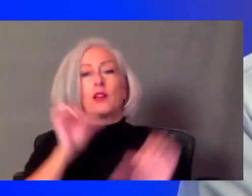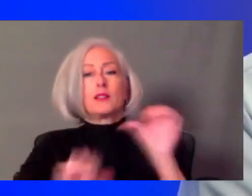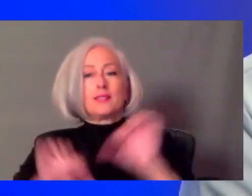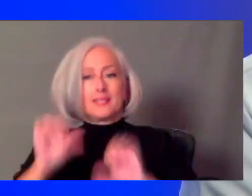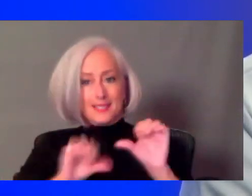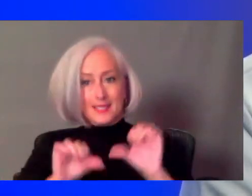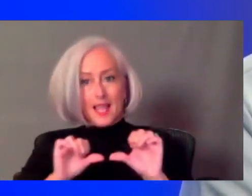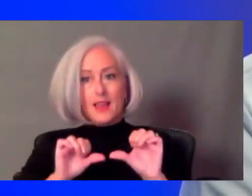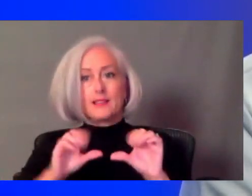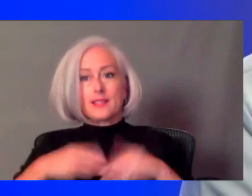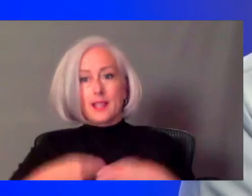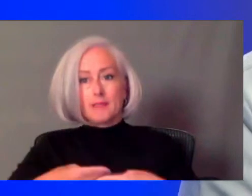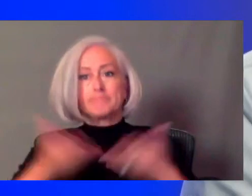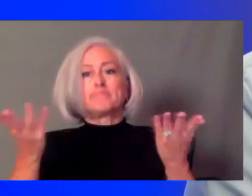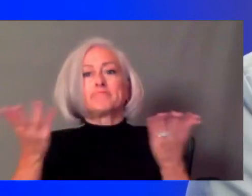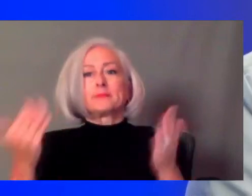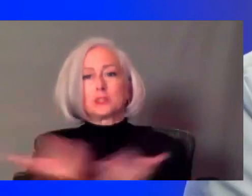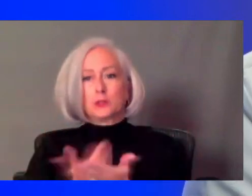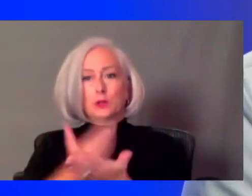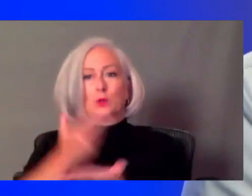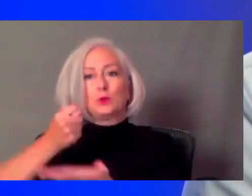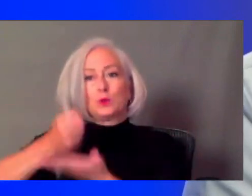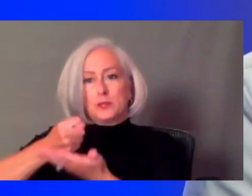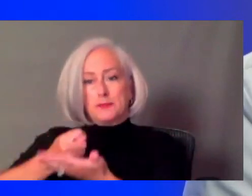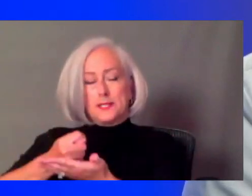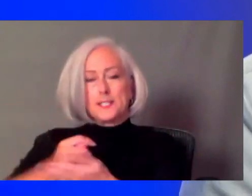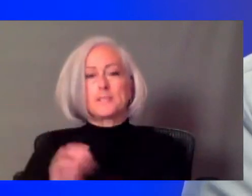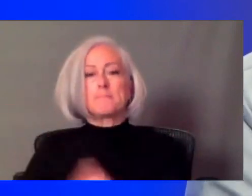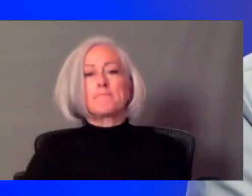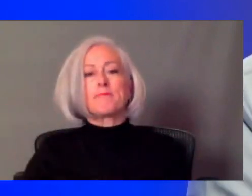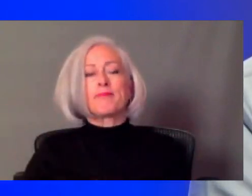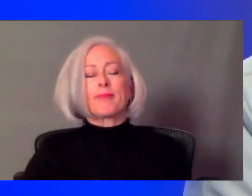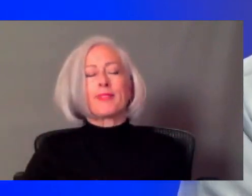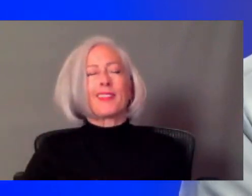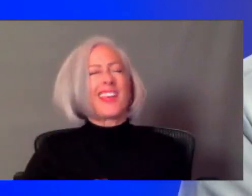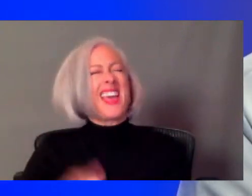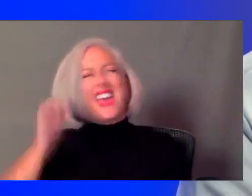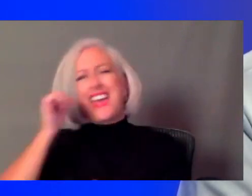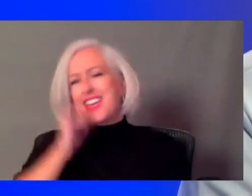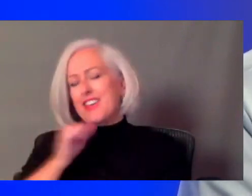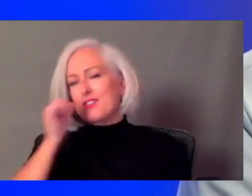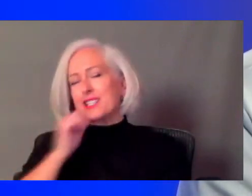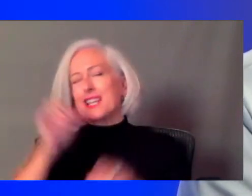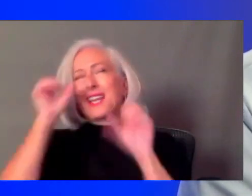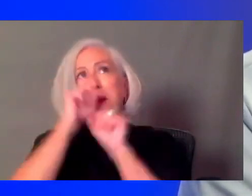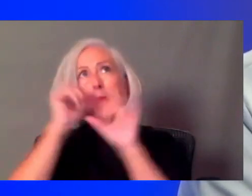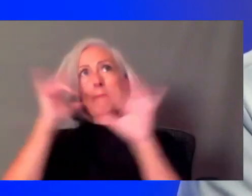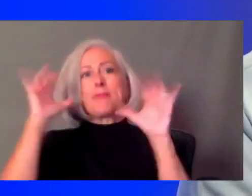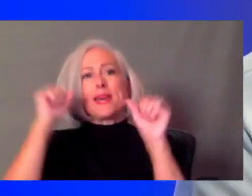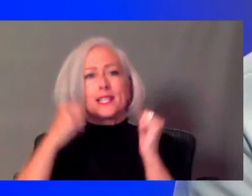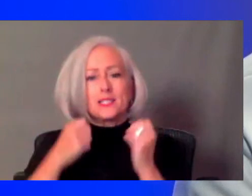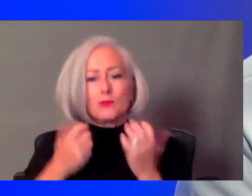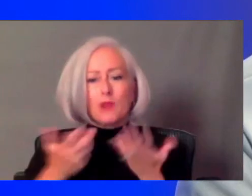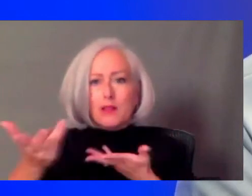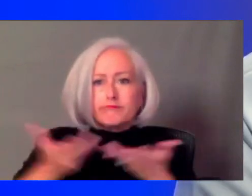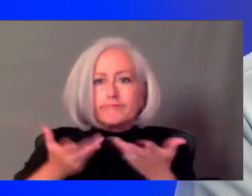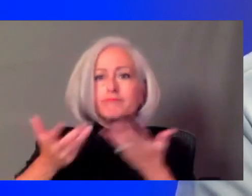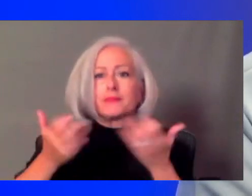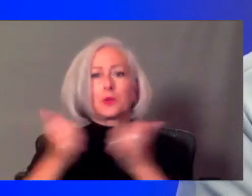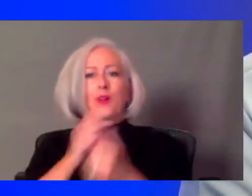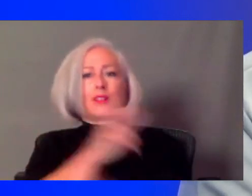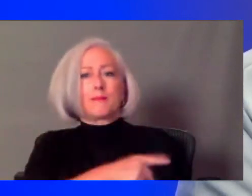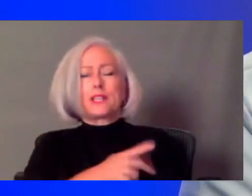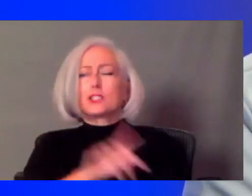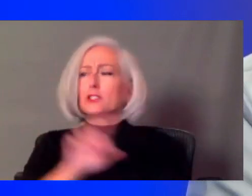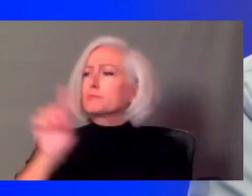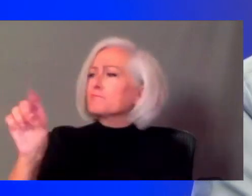them. And they think that this, they understand that participation in there is so key. The other thing I've learned from